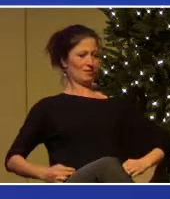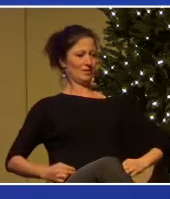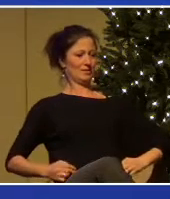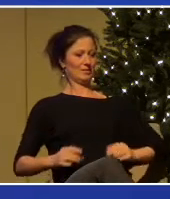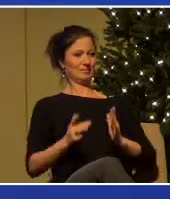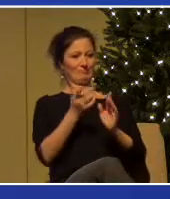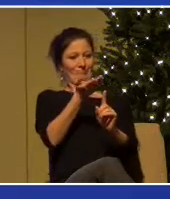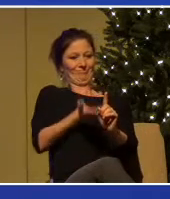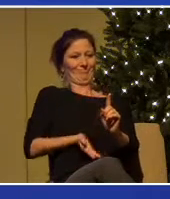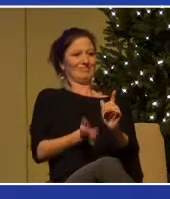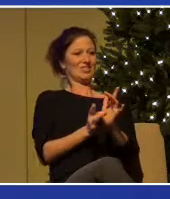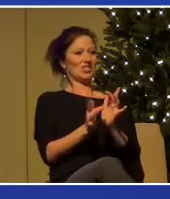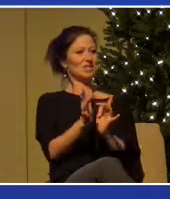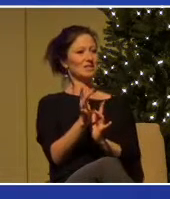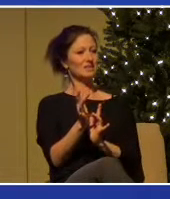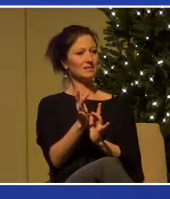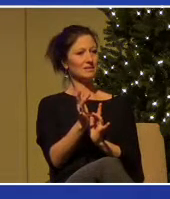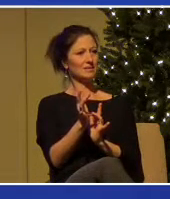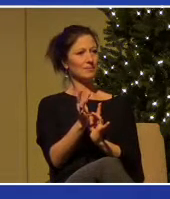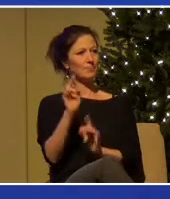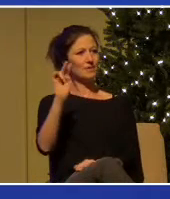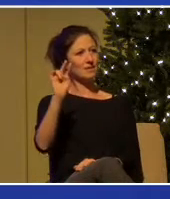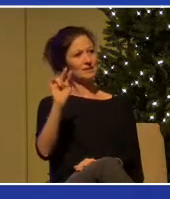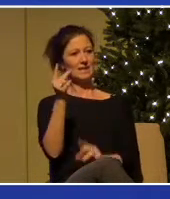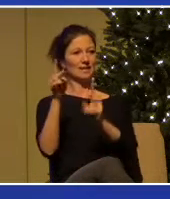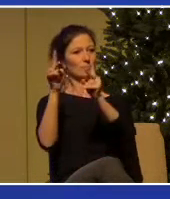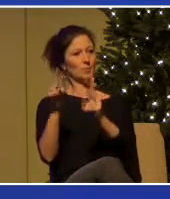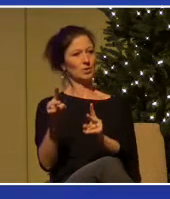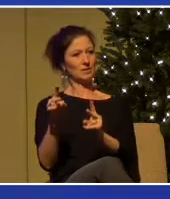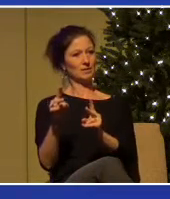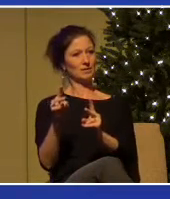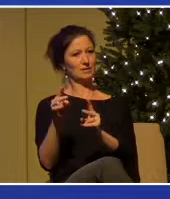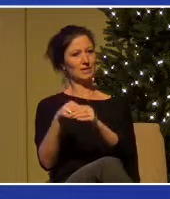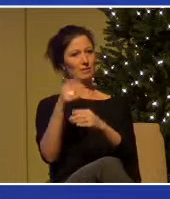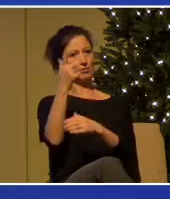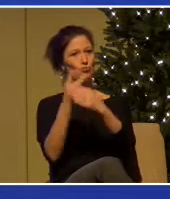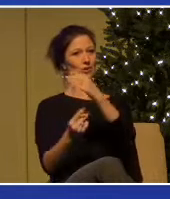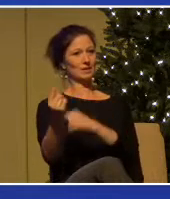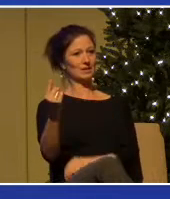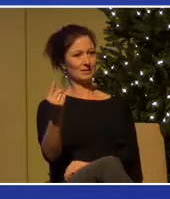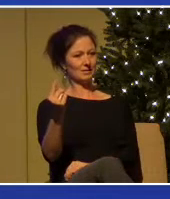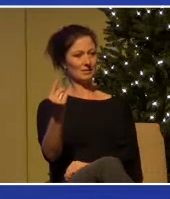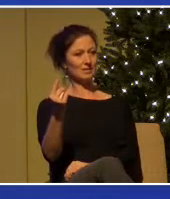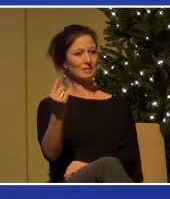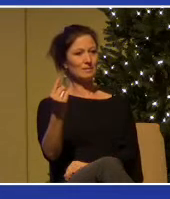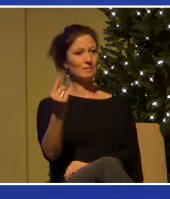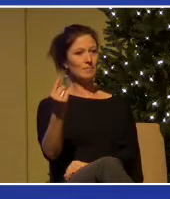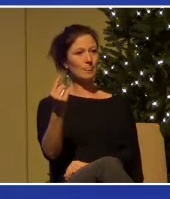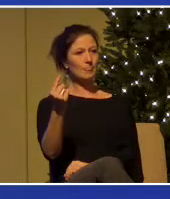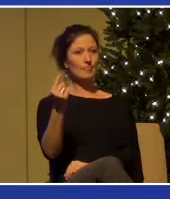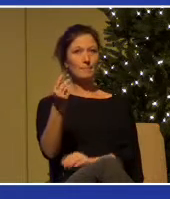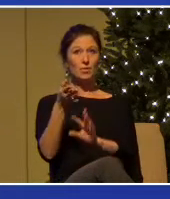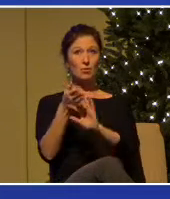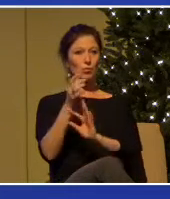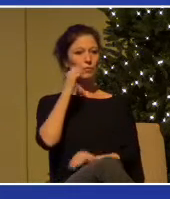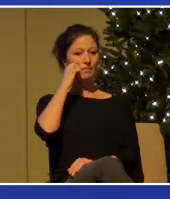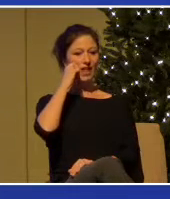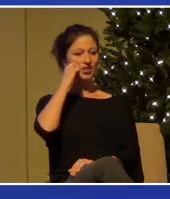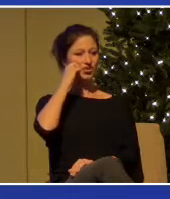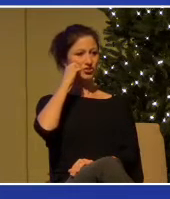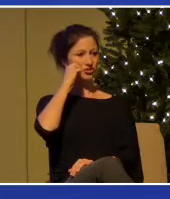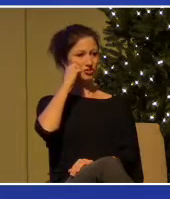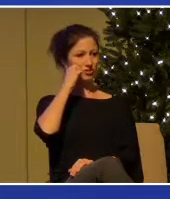Jesus, the second person of the Trinity, come in flesh to share in our